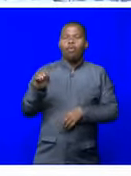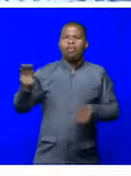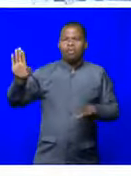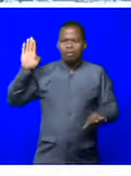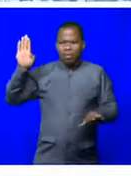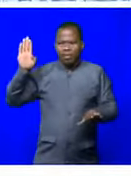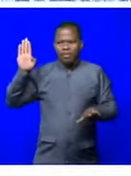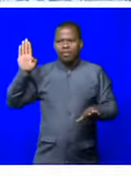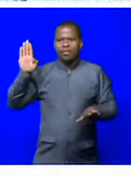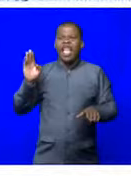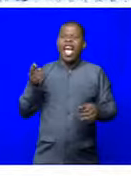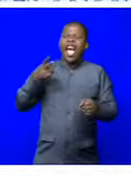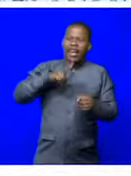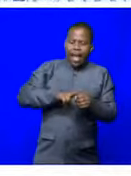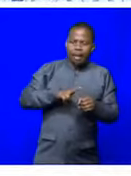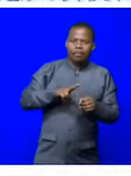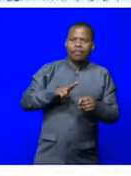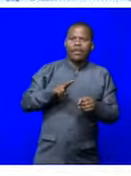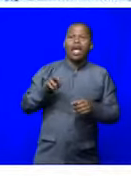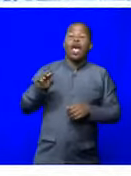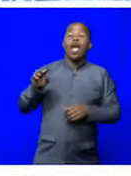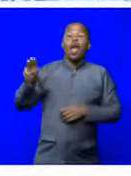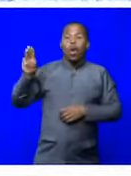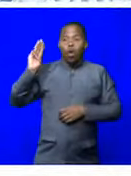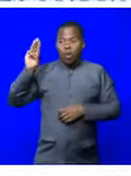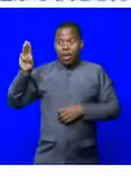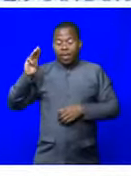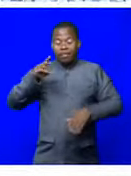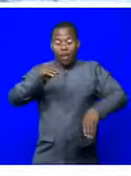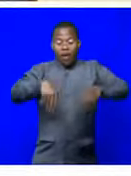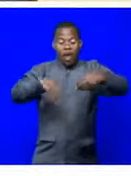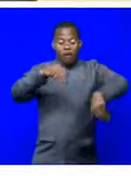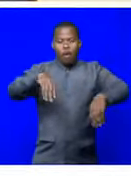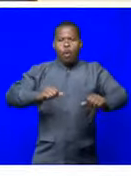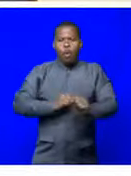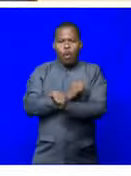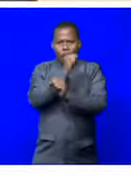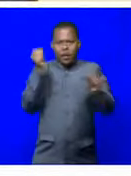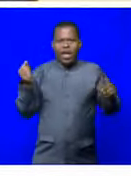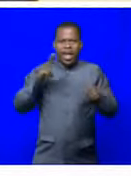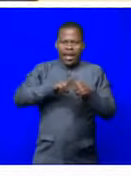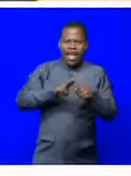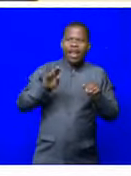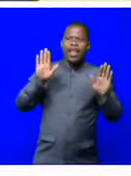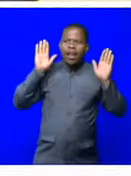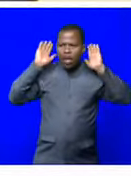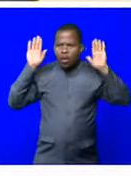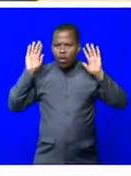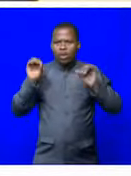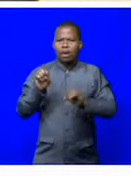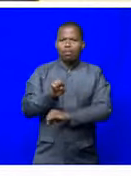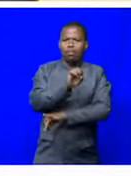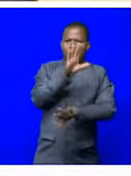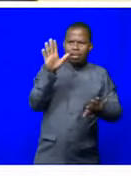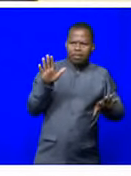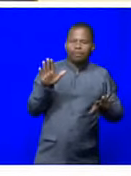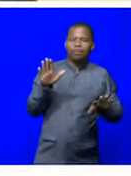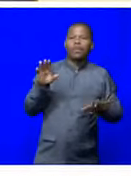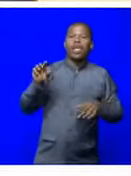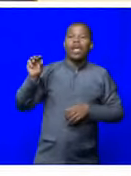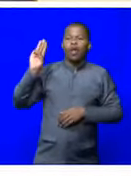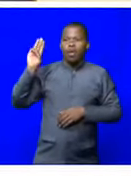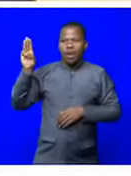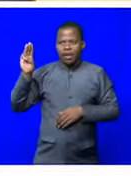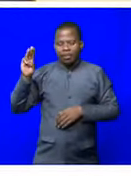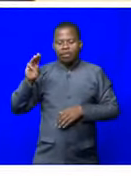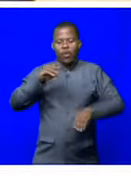mengameli ke usanza kuyini alukhetho njengoba sathi bekuphuma eTindzabeni ukuthi lo mengameli lo kuyini elikhetho